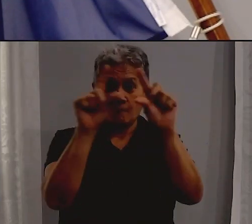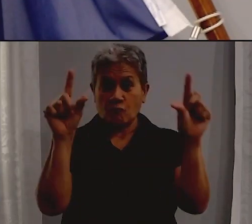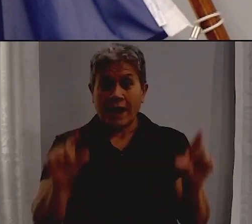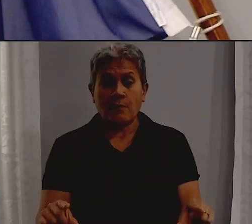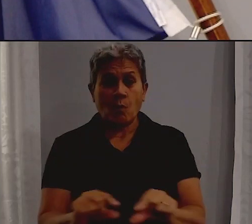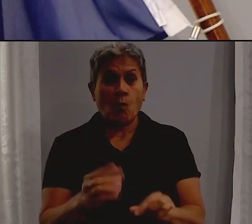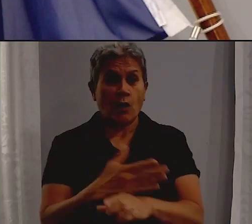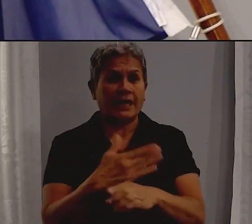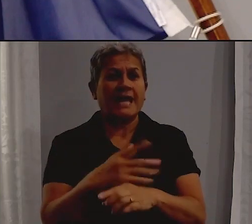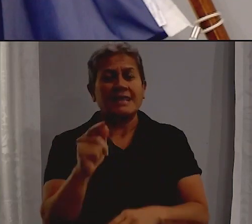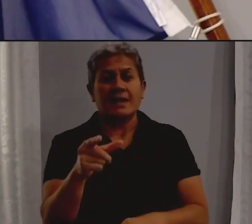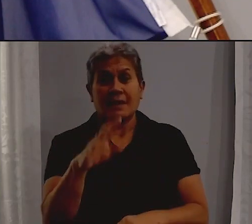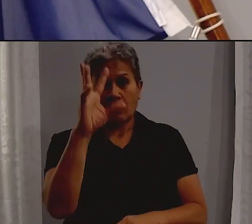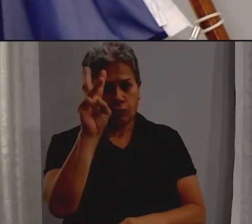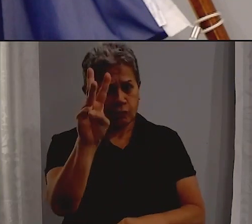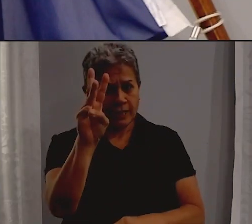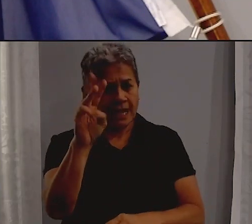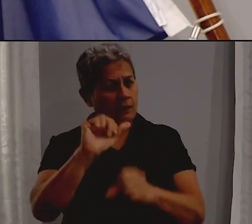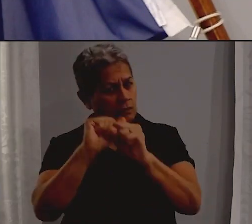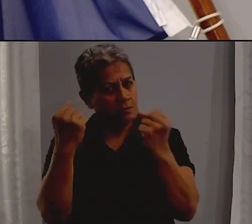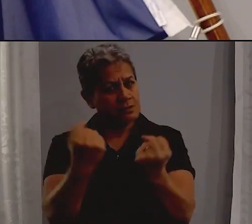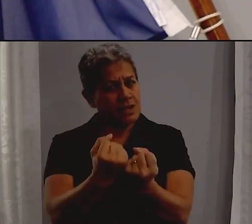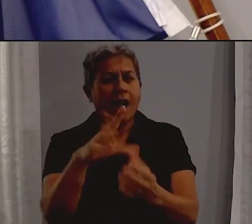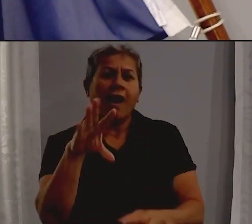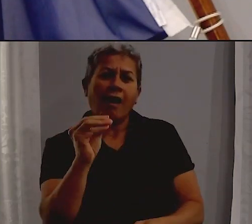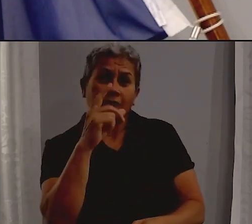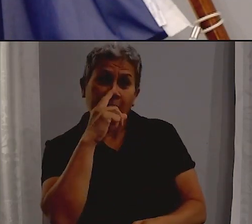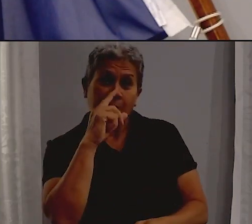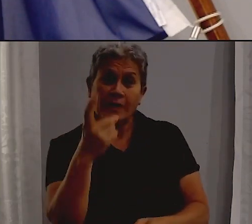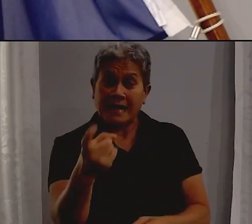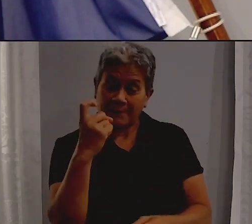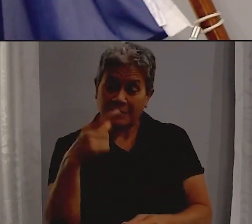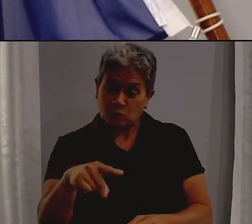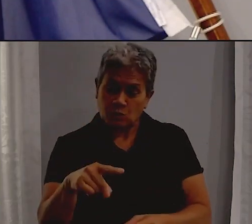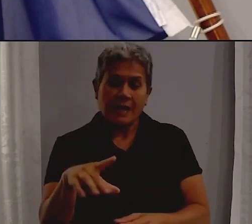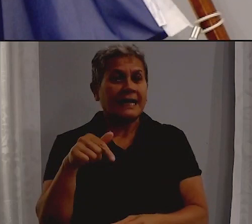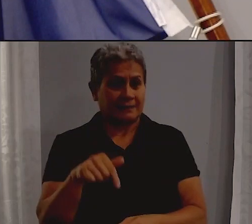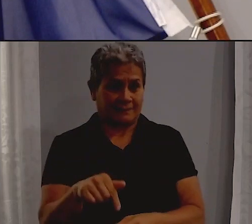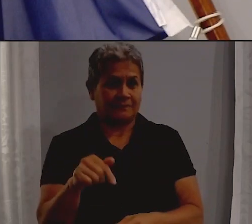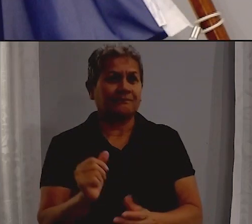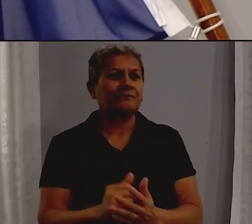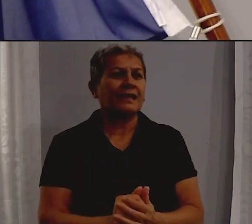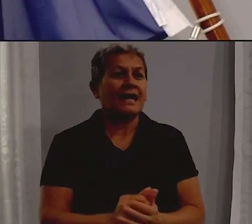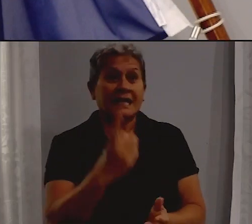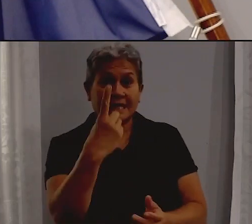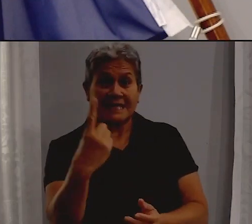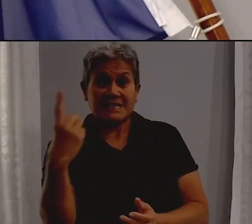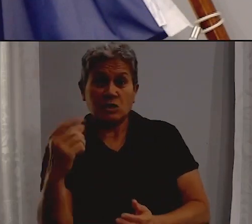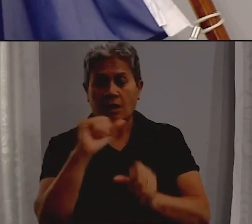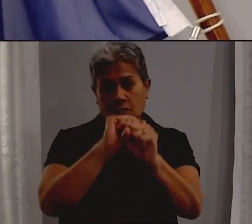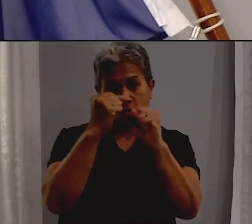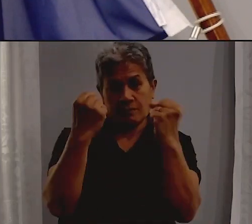there will be 3 different groups of visitors able to enter the country. Each group will need to comply with its